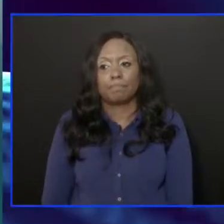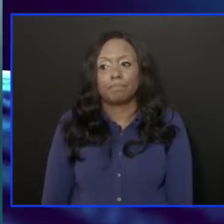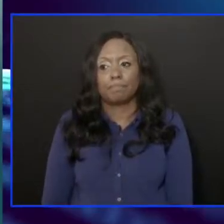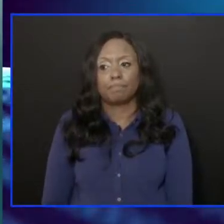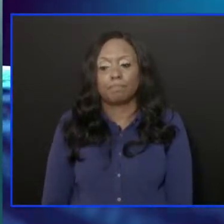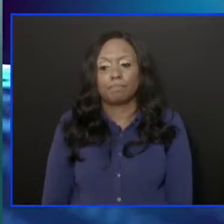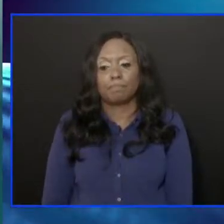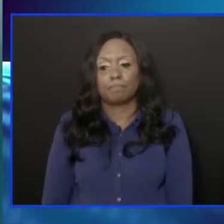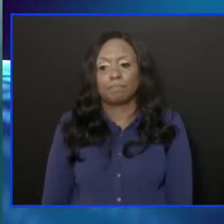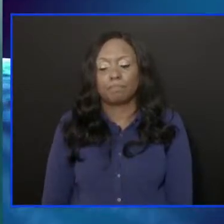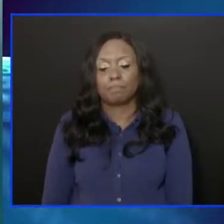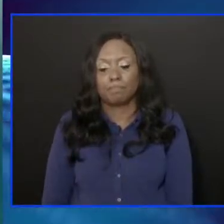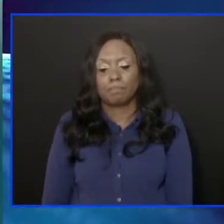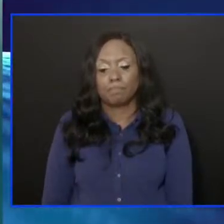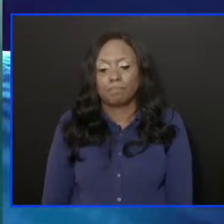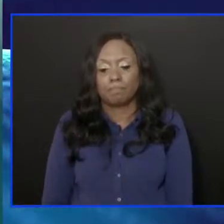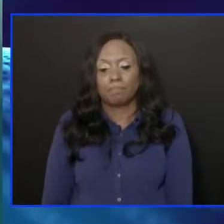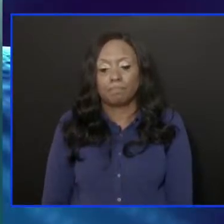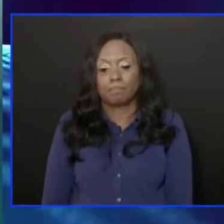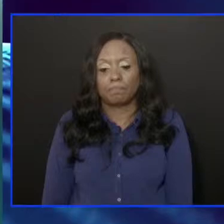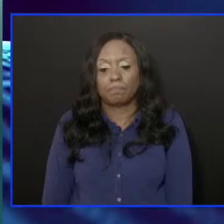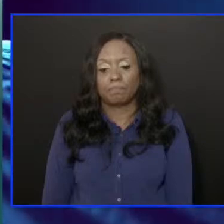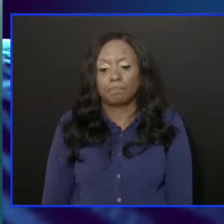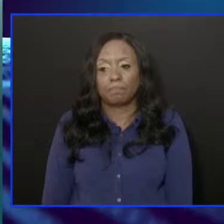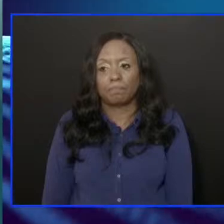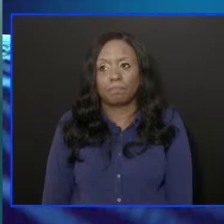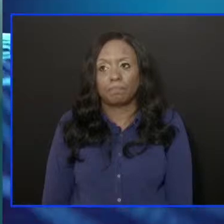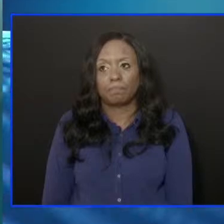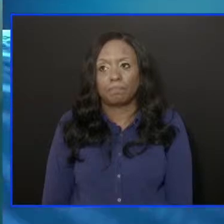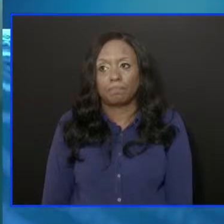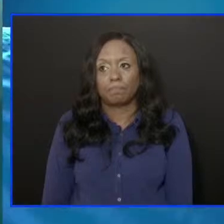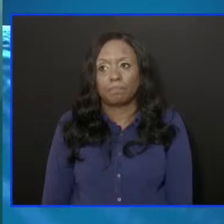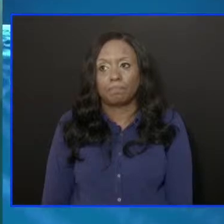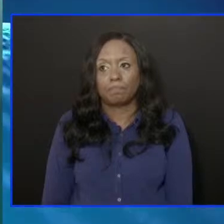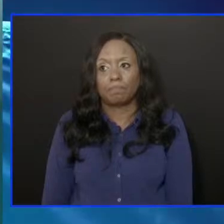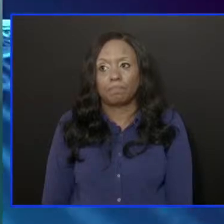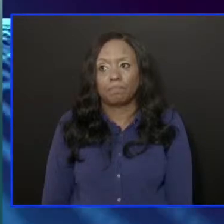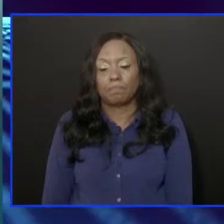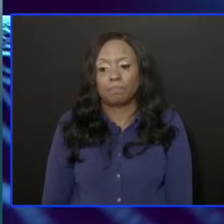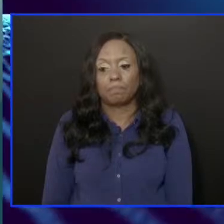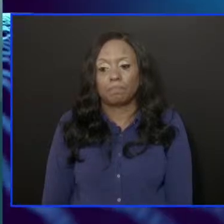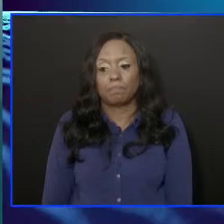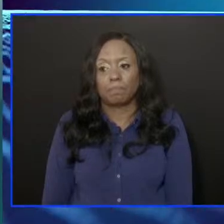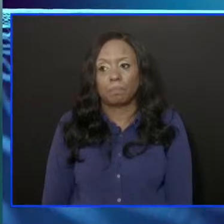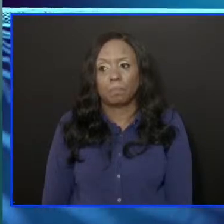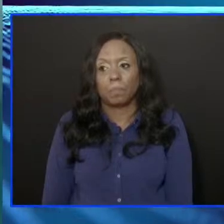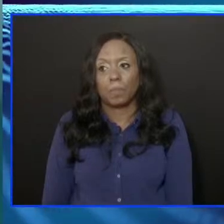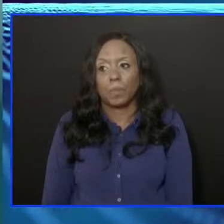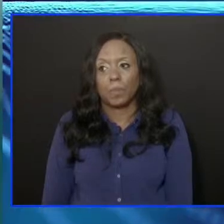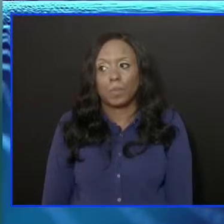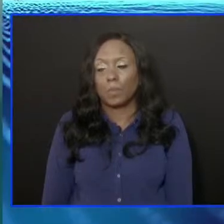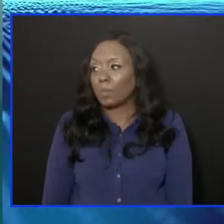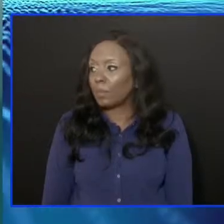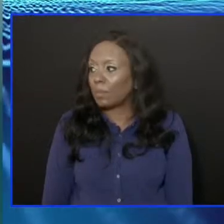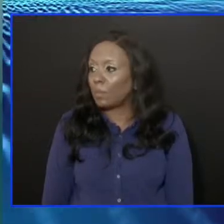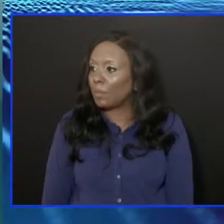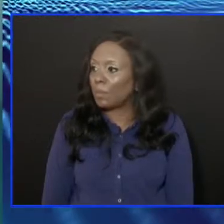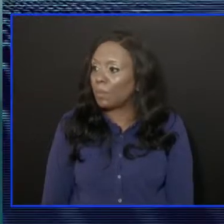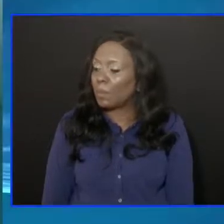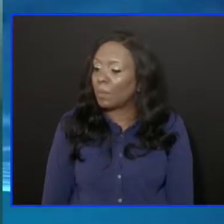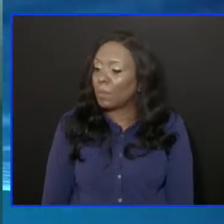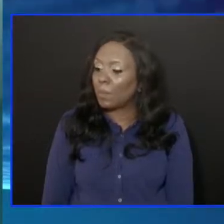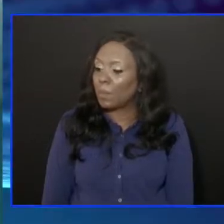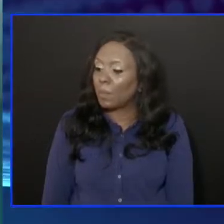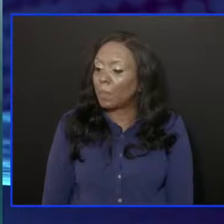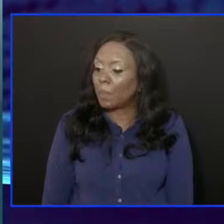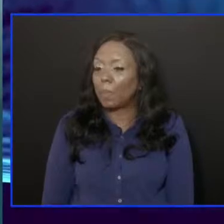to the level of breakthrough infections and what could be leading to it? Based on the numbers